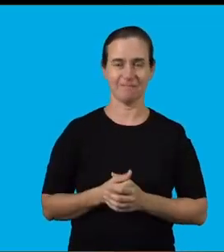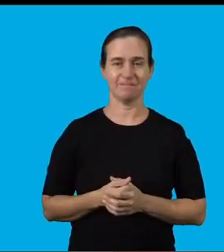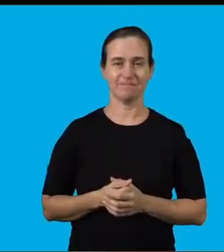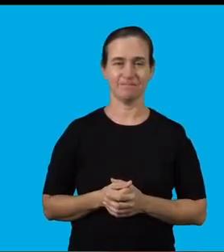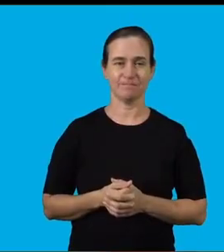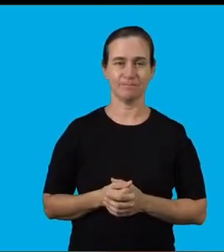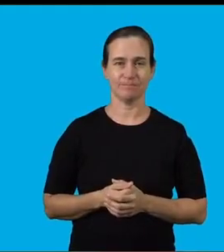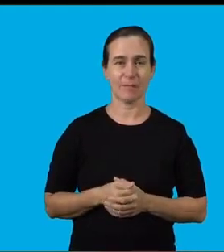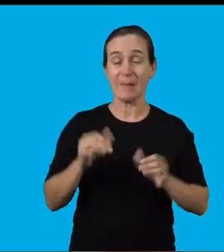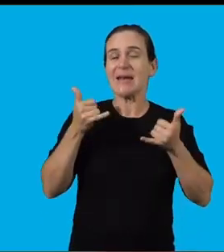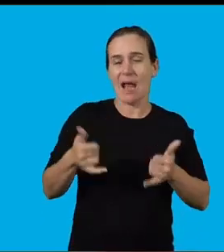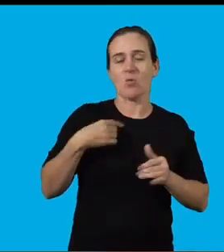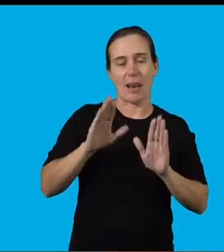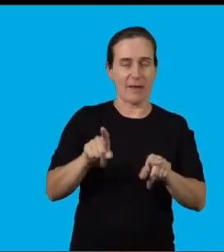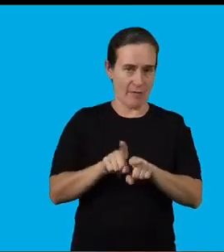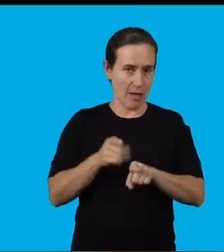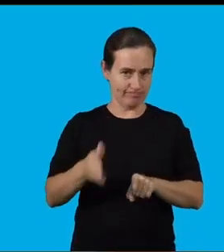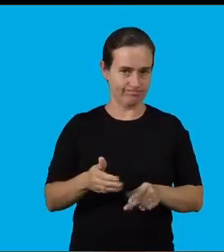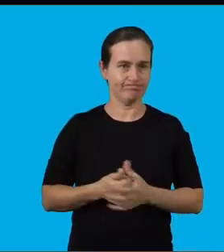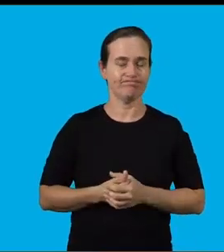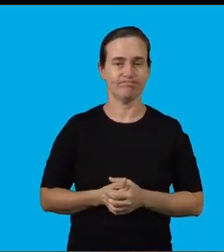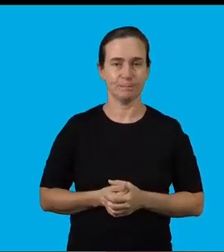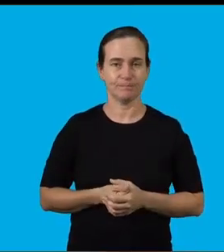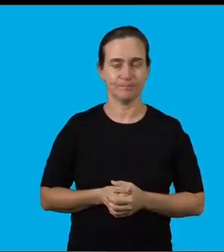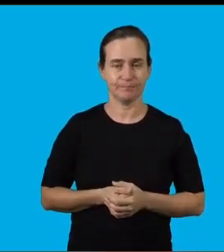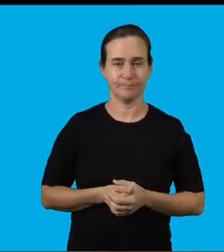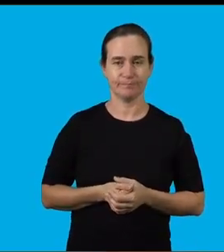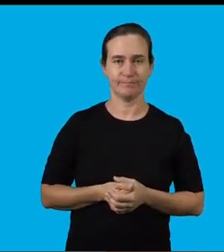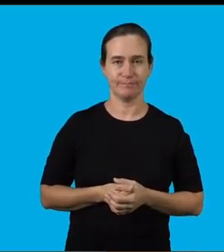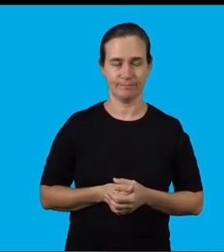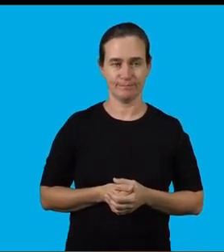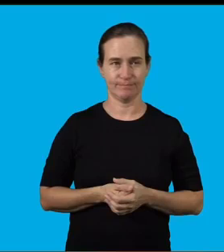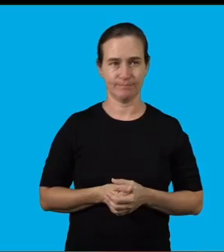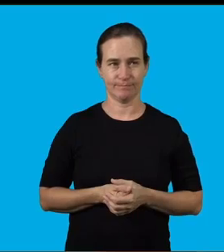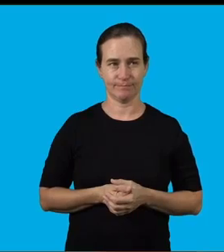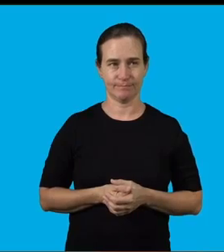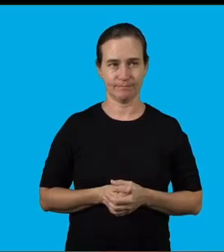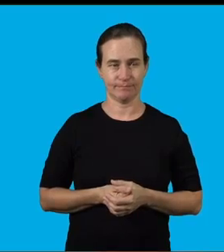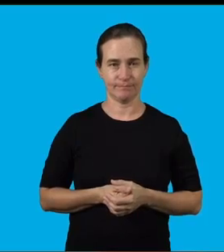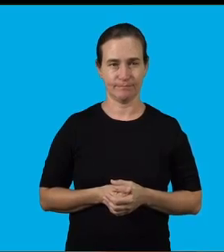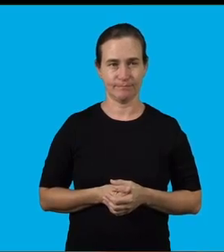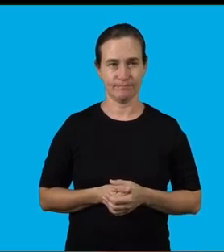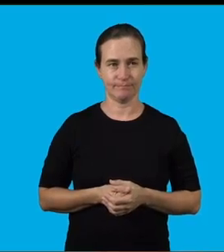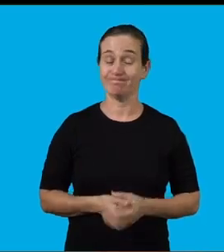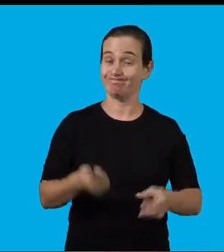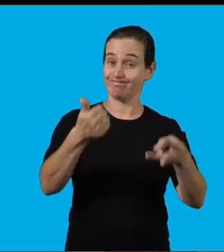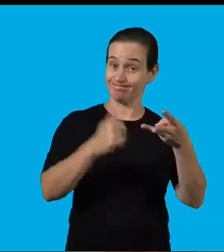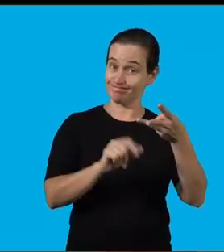this graph. All right, but we don't go further than this. We've answered the question and our expression is fully factorized, which is what they asked